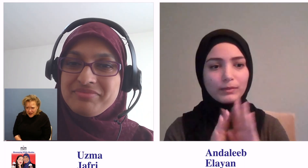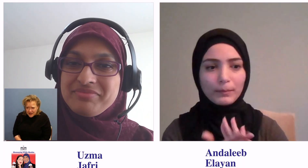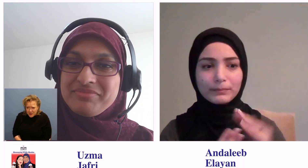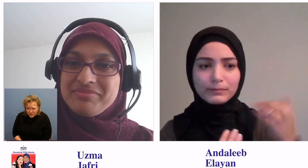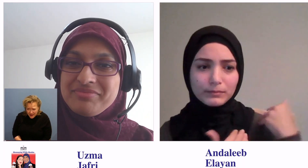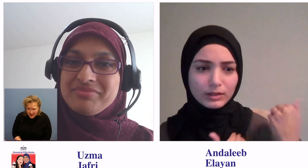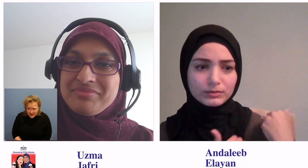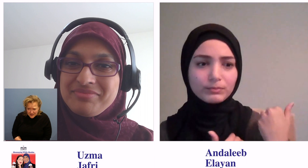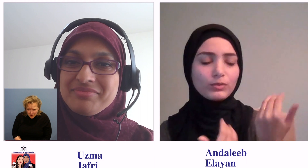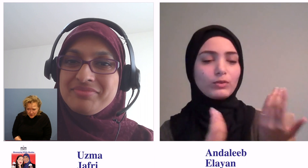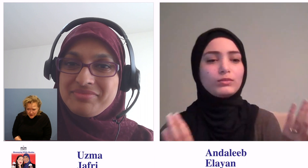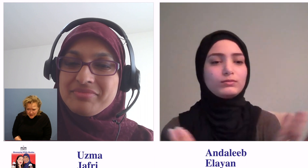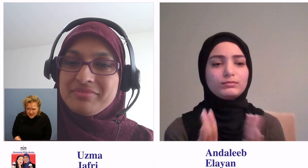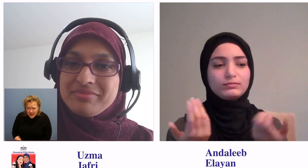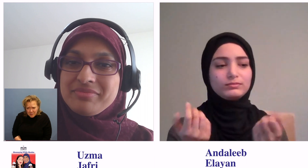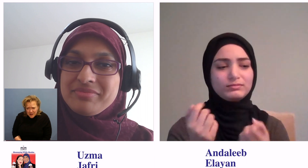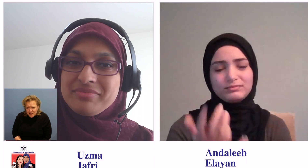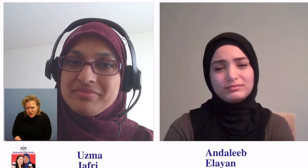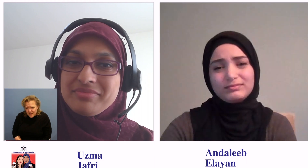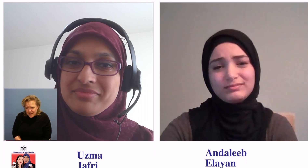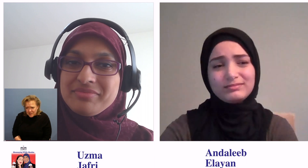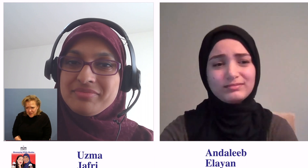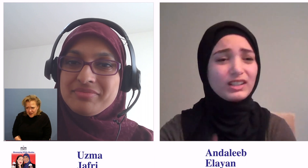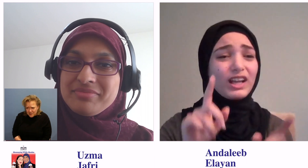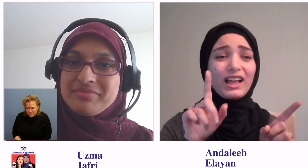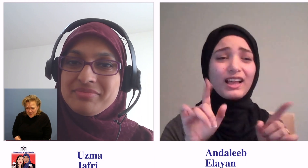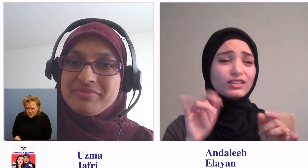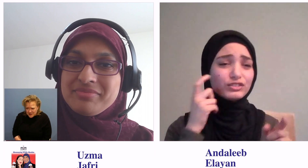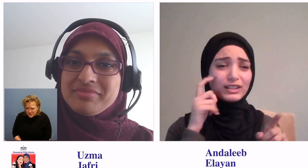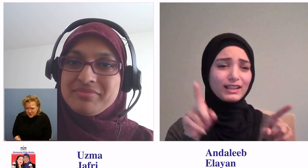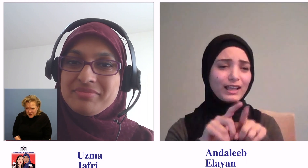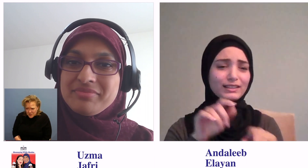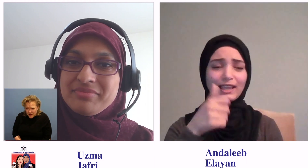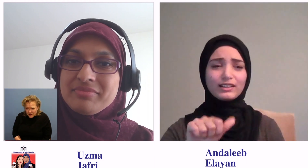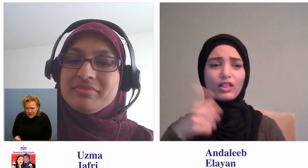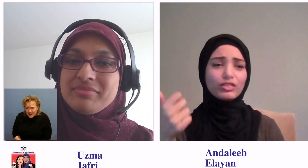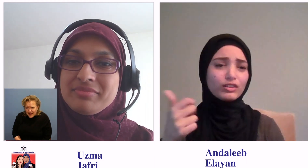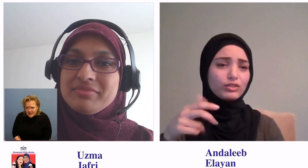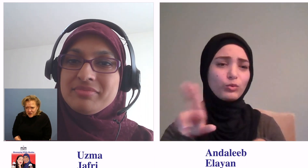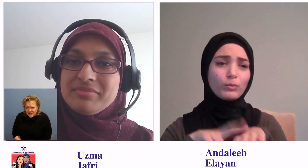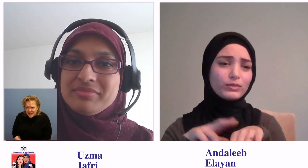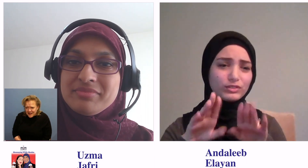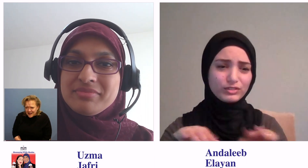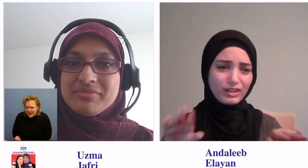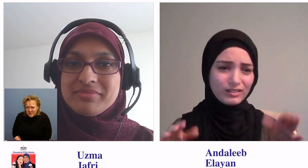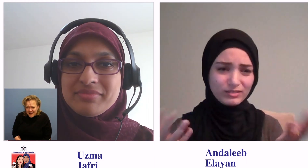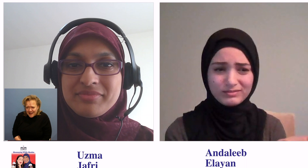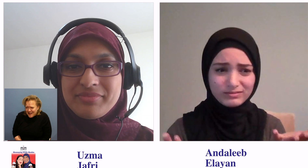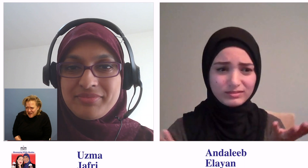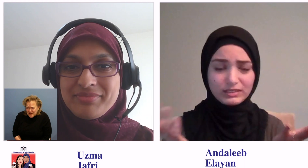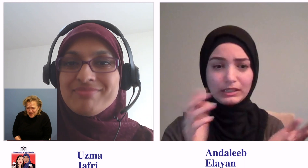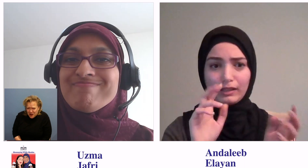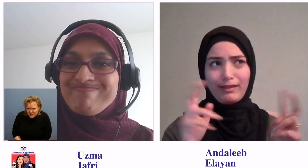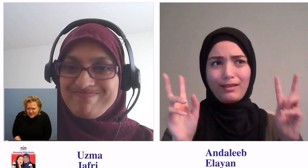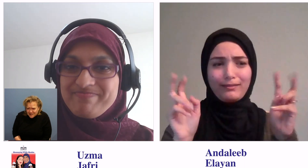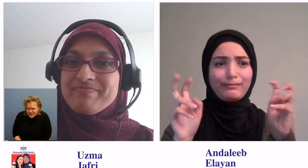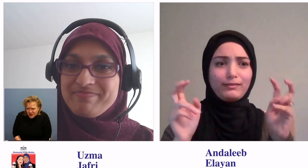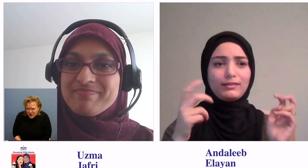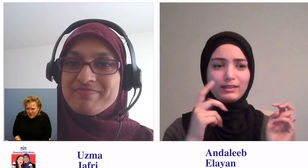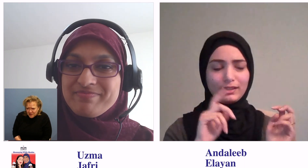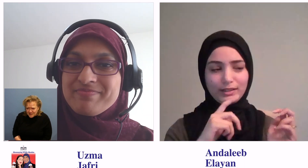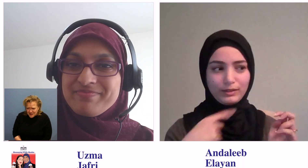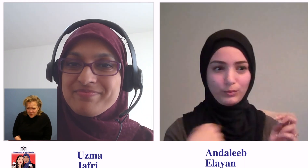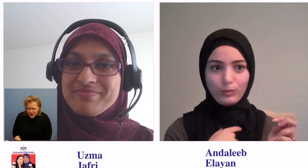and not forgetting about that as part of this and making sure that they become responsible as well. It's just like, um, any other child,